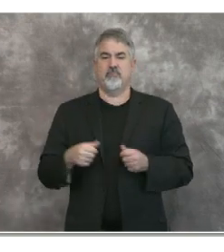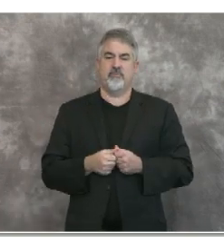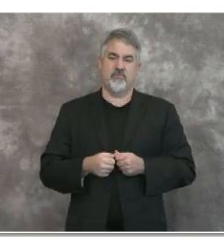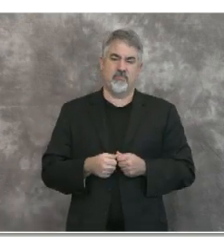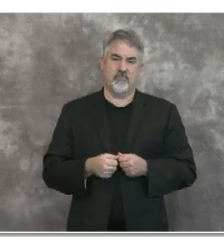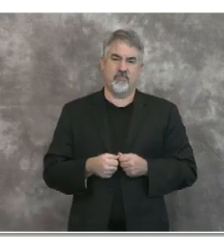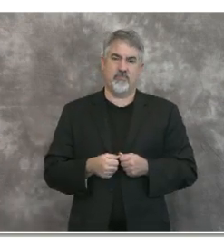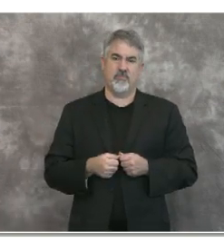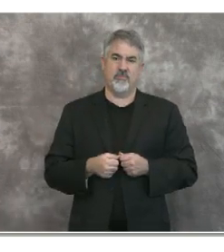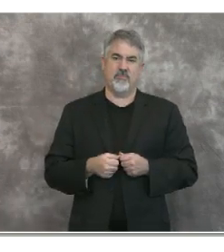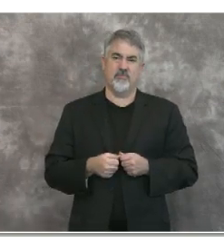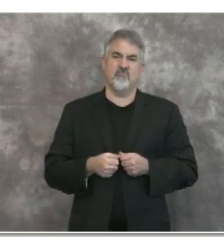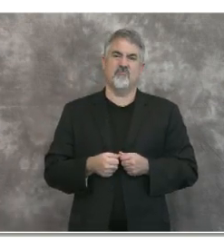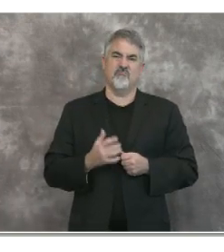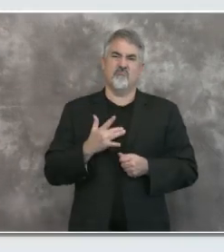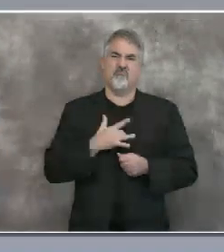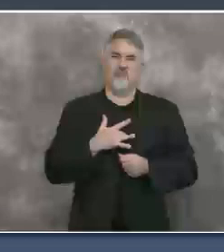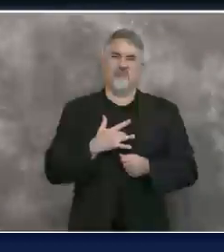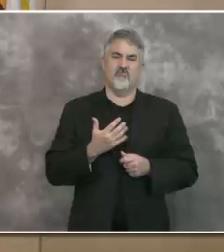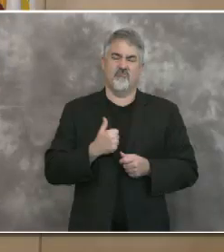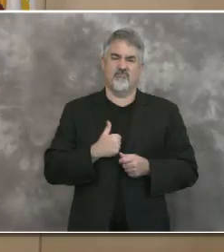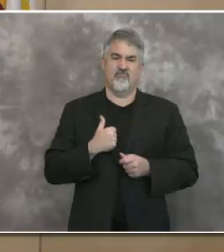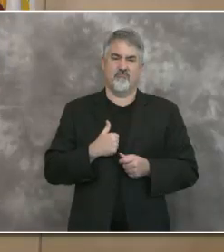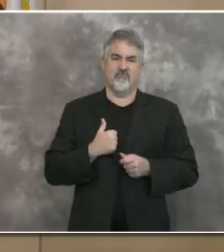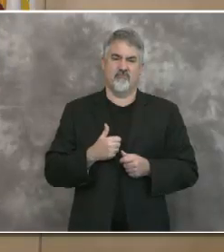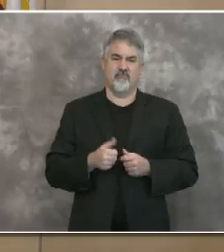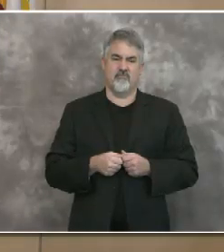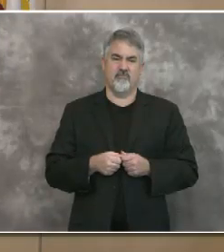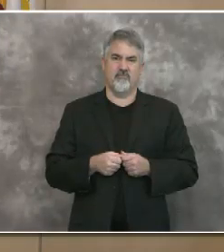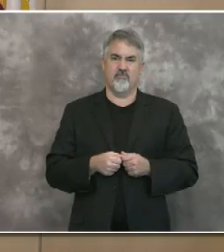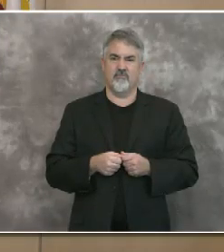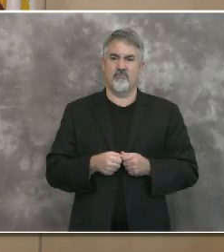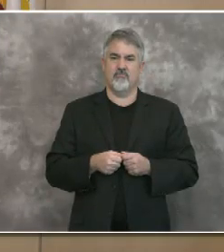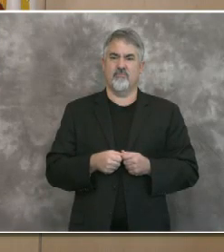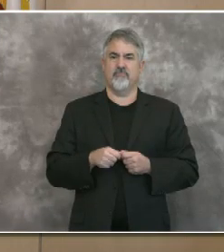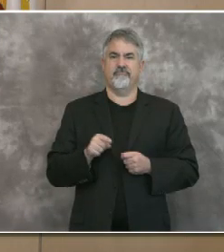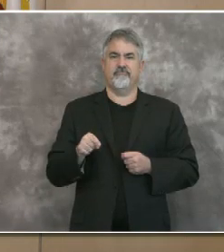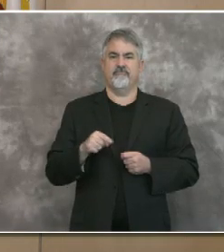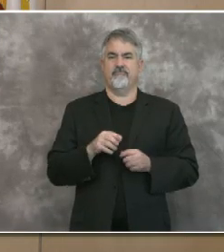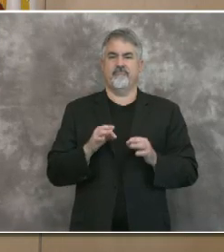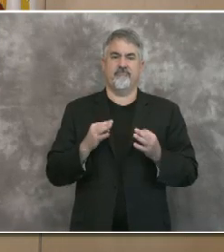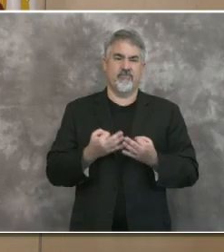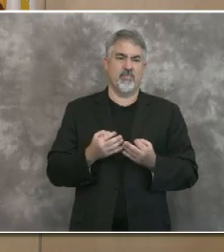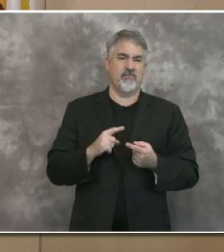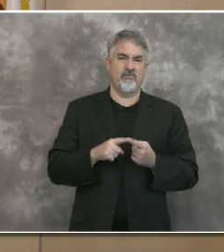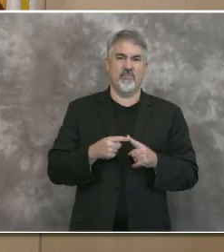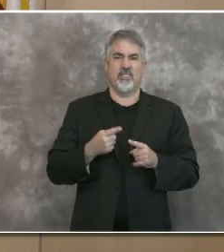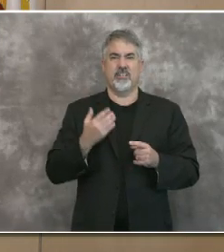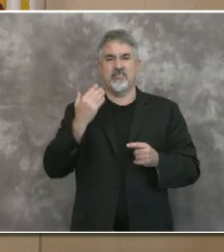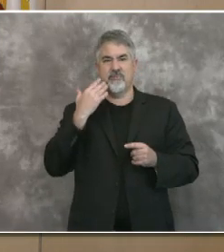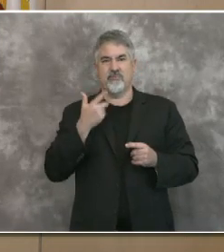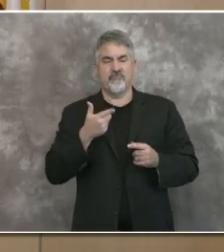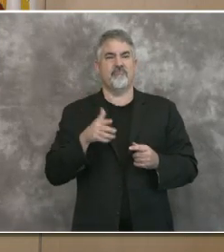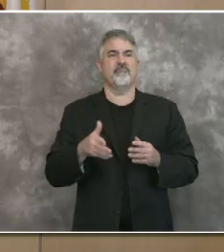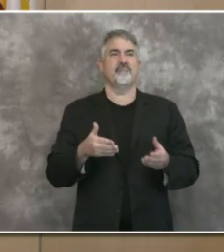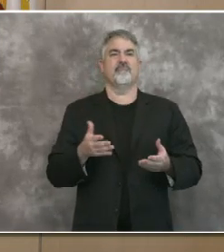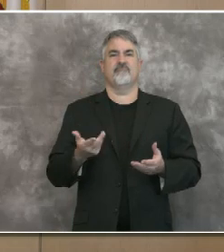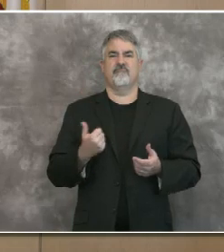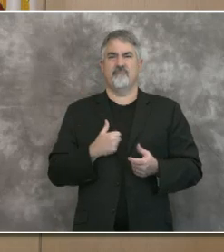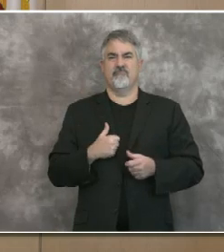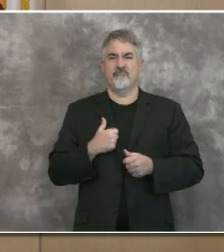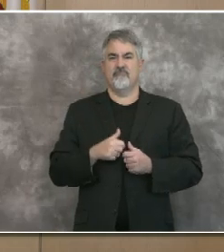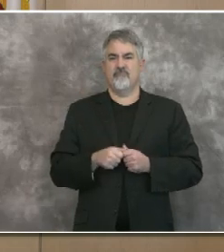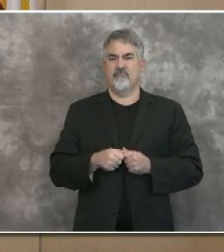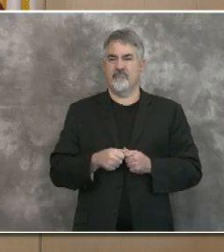Our sincerest sympathy and condolences go out to the family and friends of those lost to